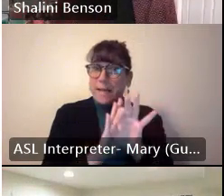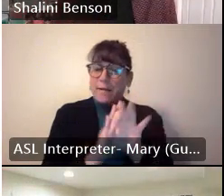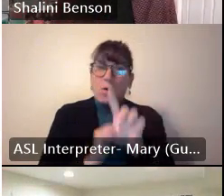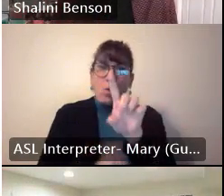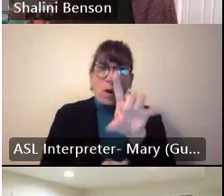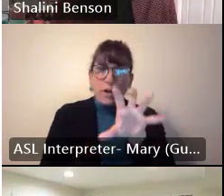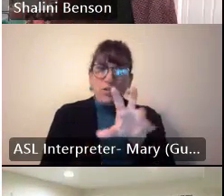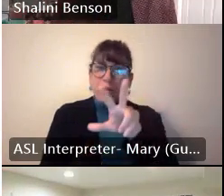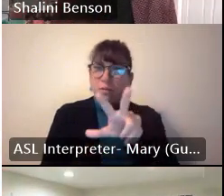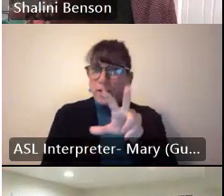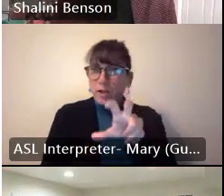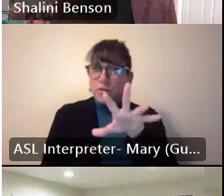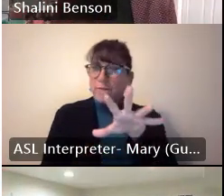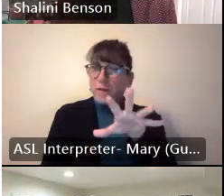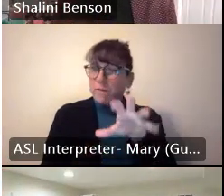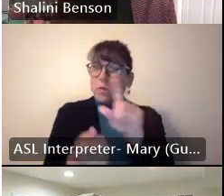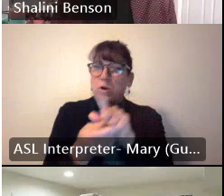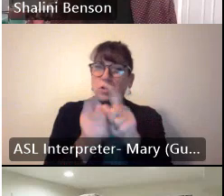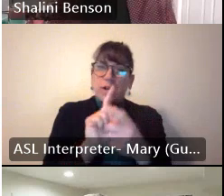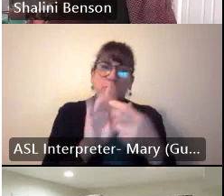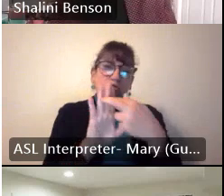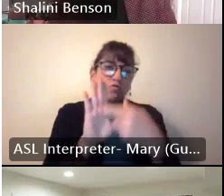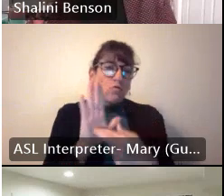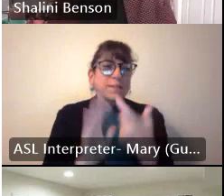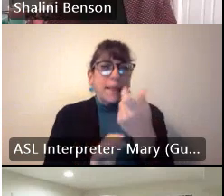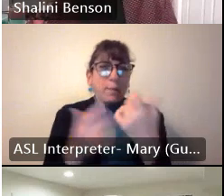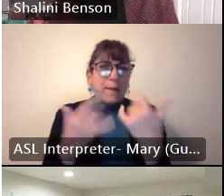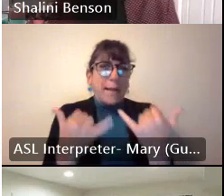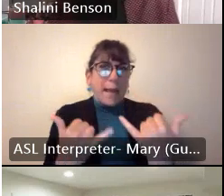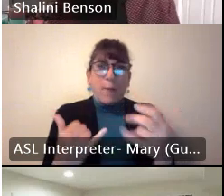100, 300, 500. Now we're going to change the rules a little bit this time.